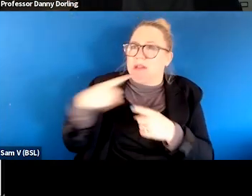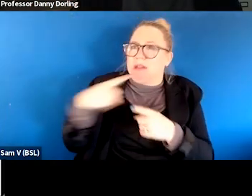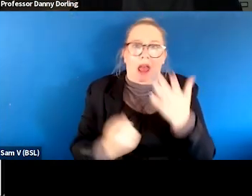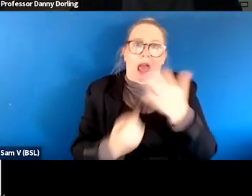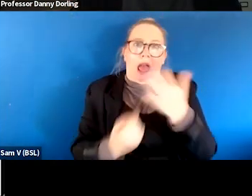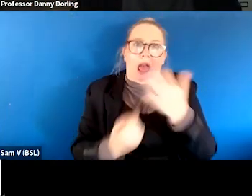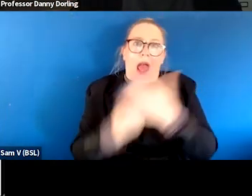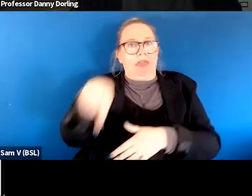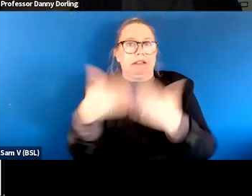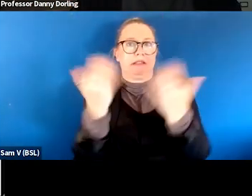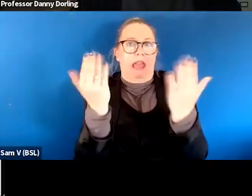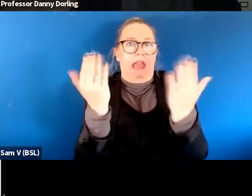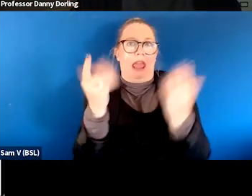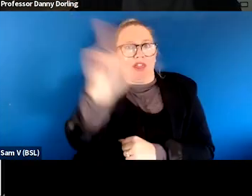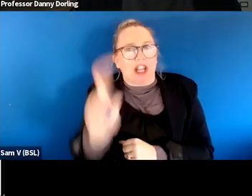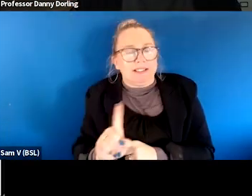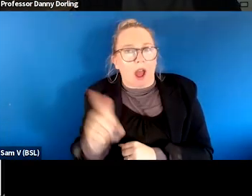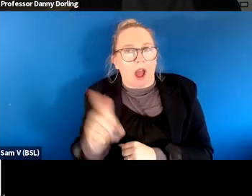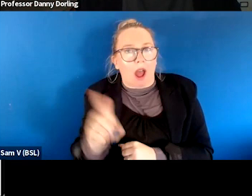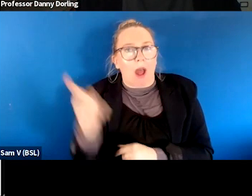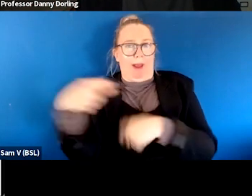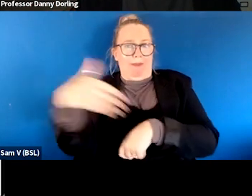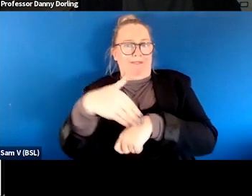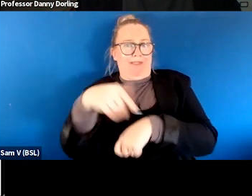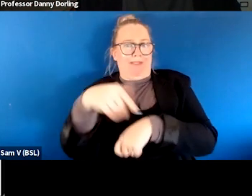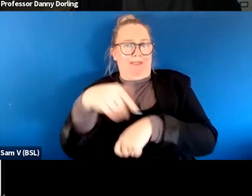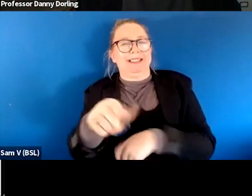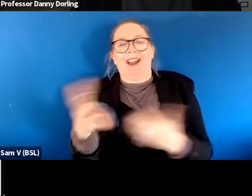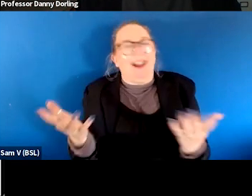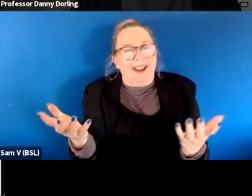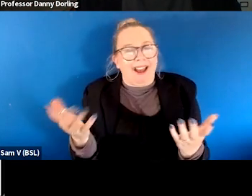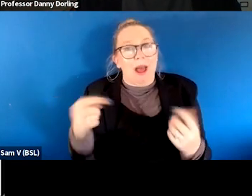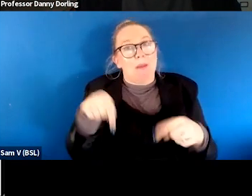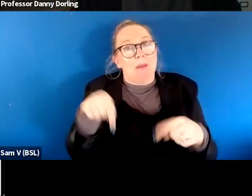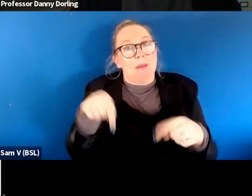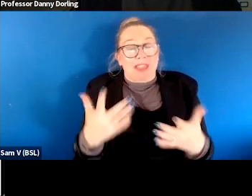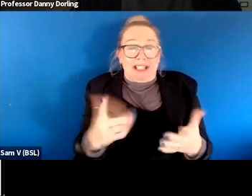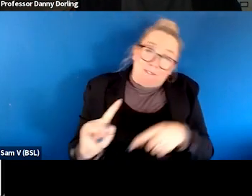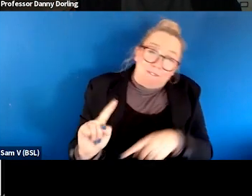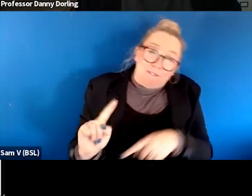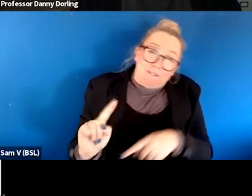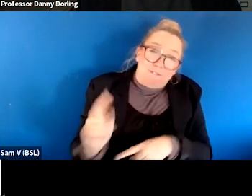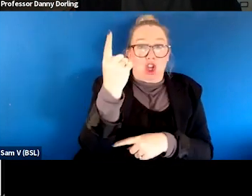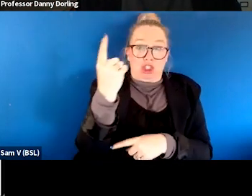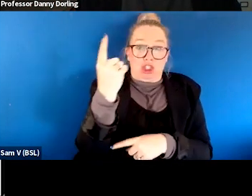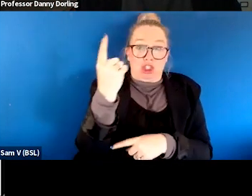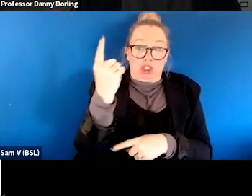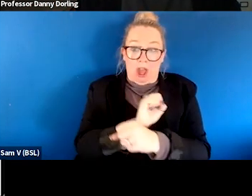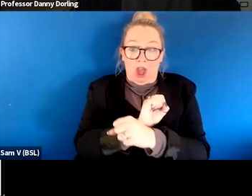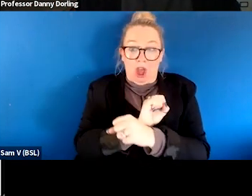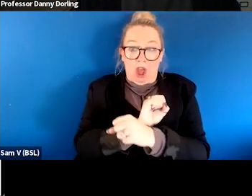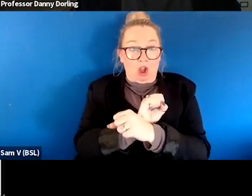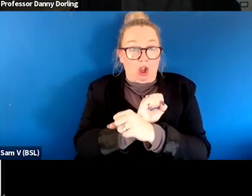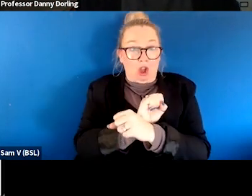accounts from the past. This is different. This is our first global pandemic with a high death toll where we